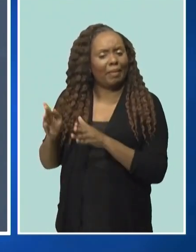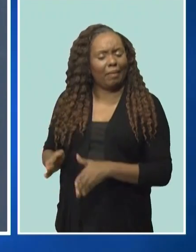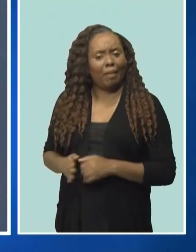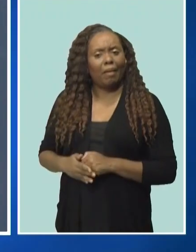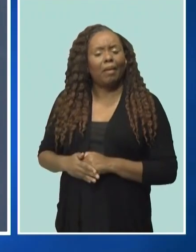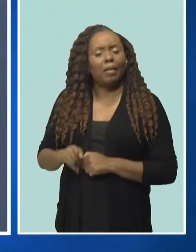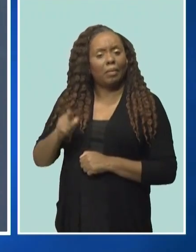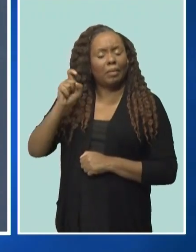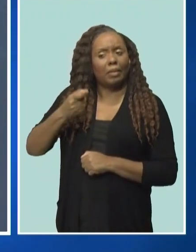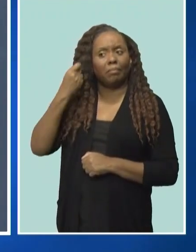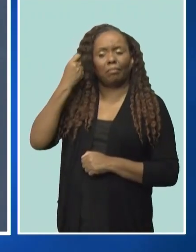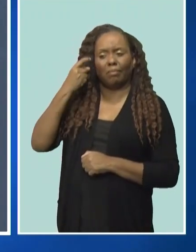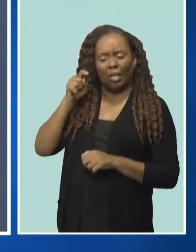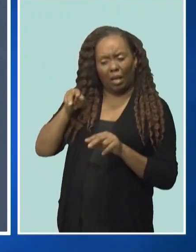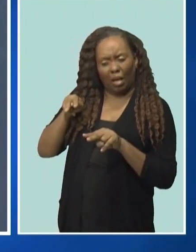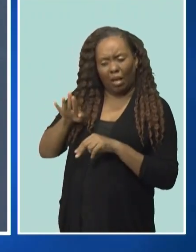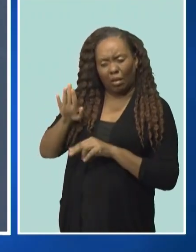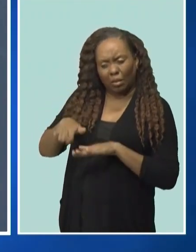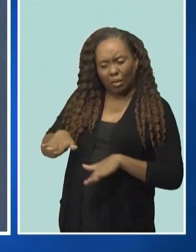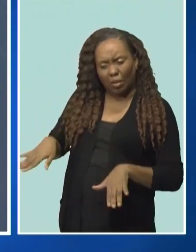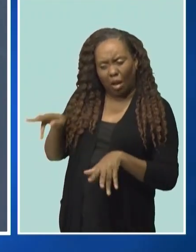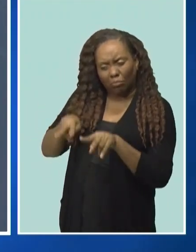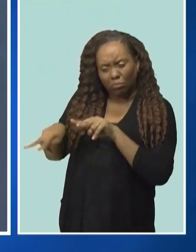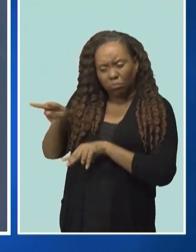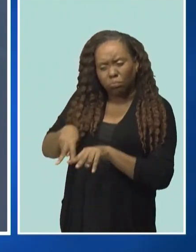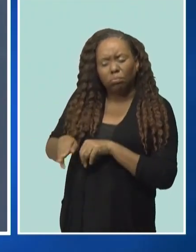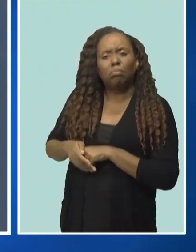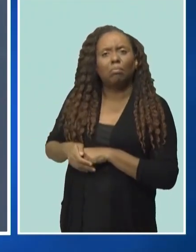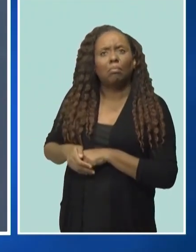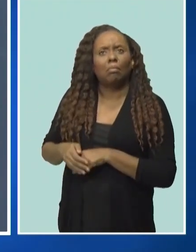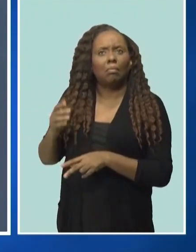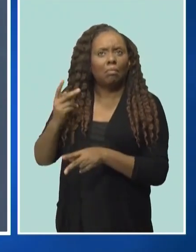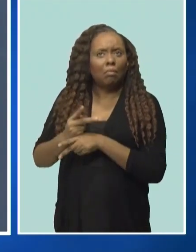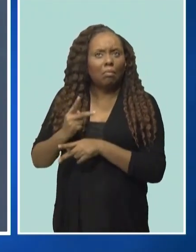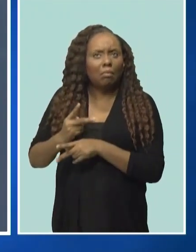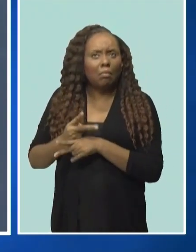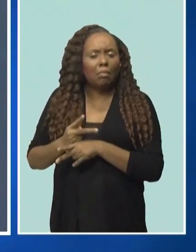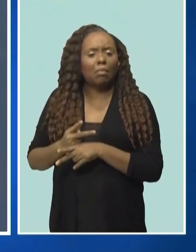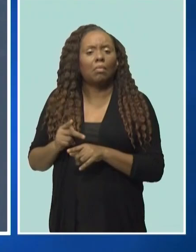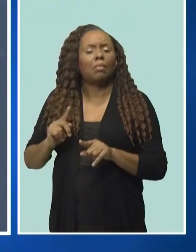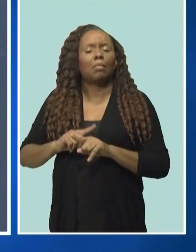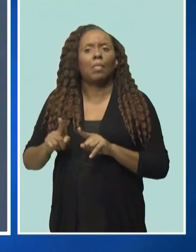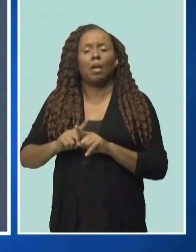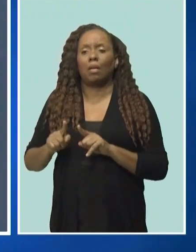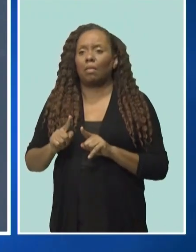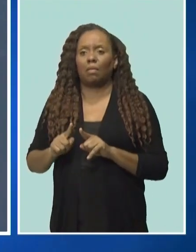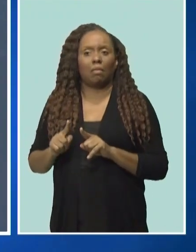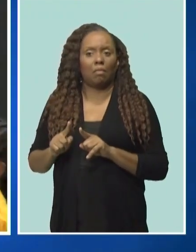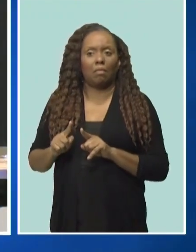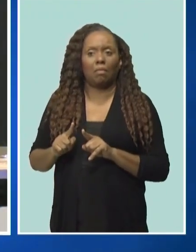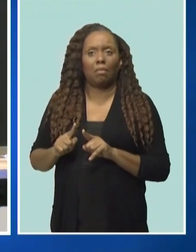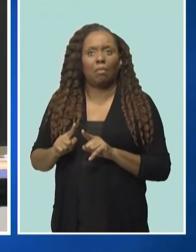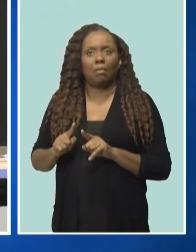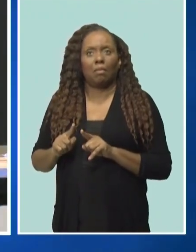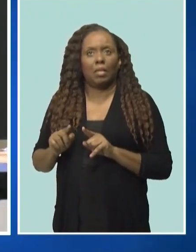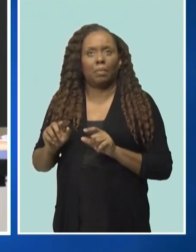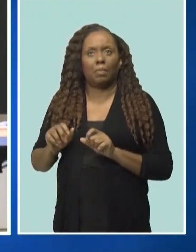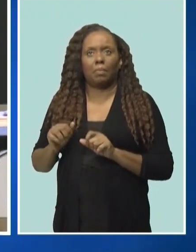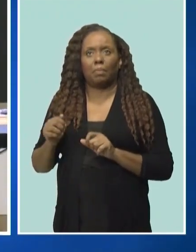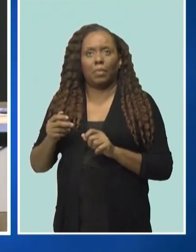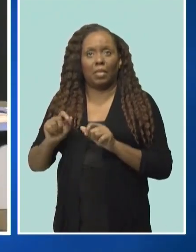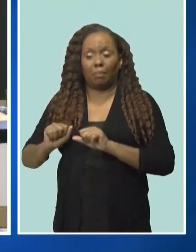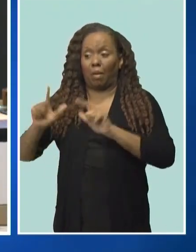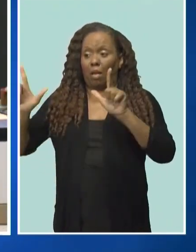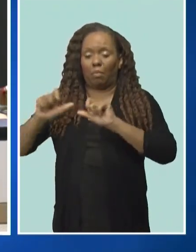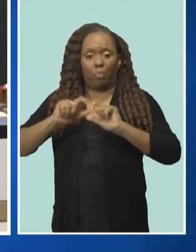are viewing on social media. Be aware of the sites that they are visiting. The new school year is